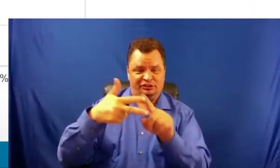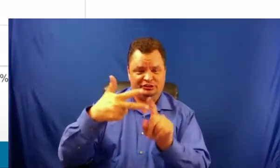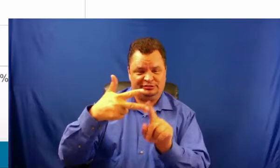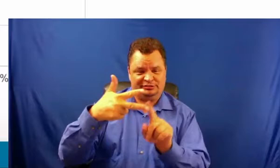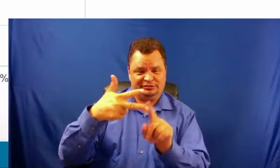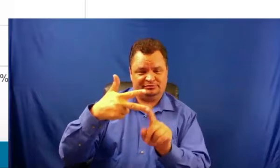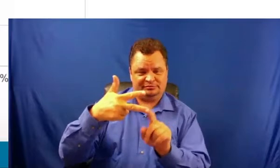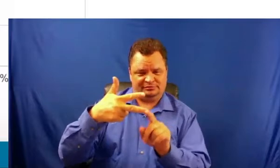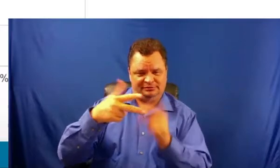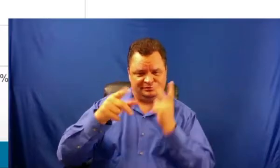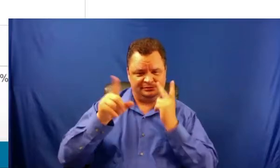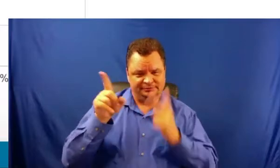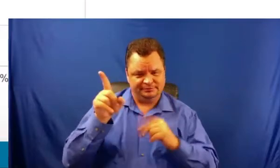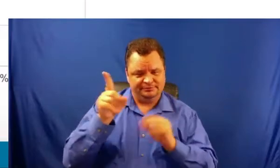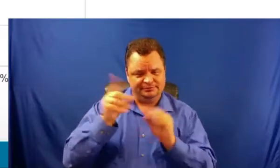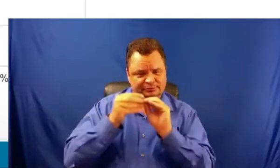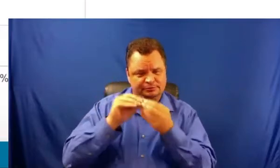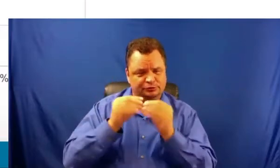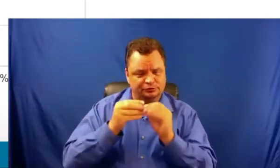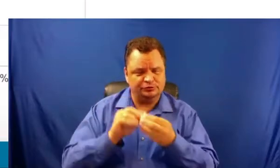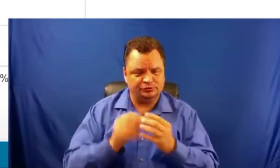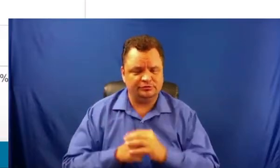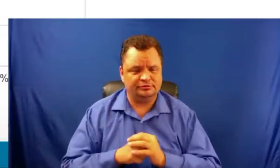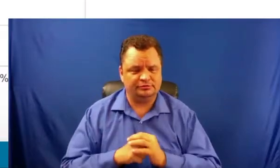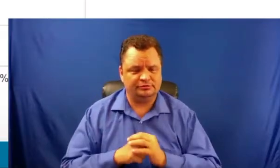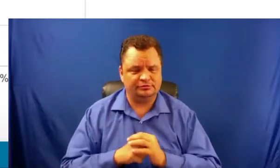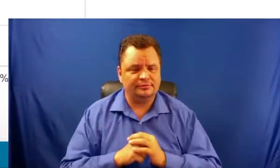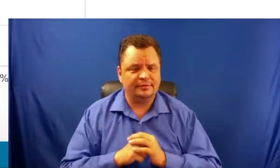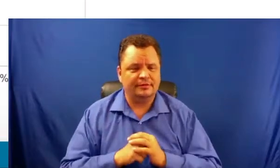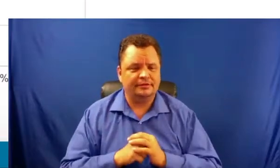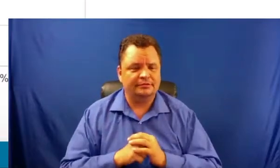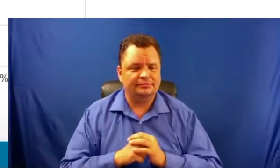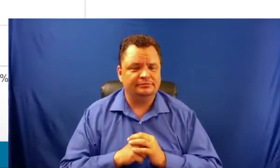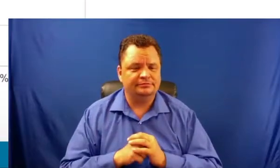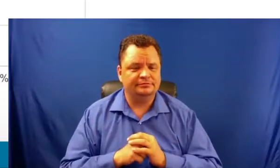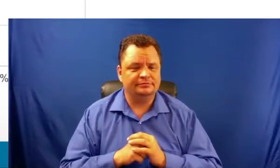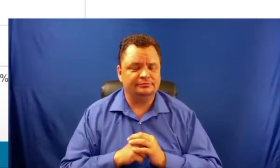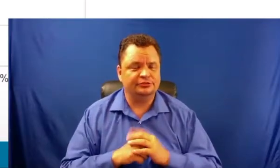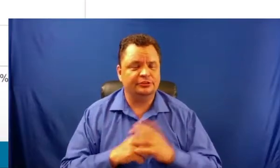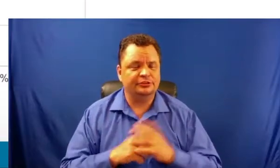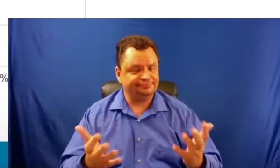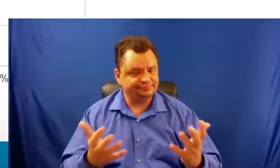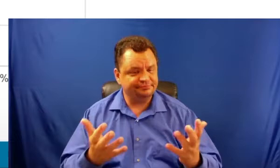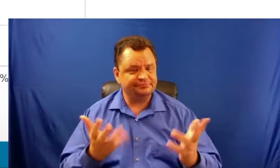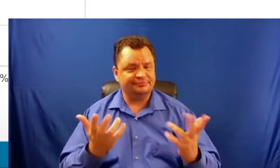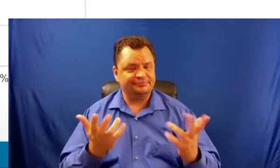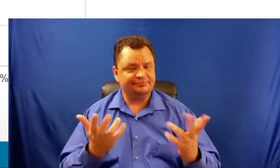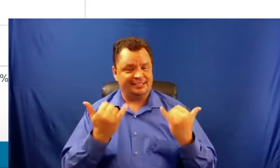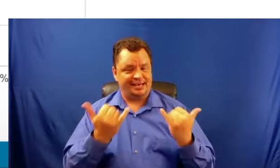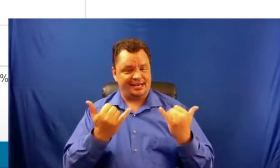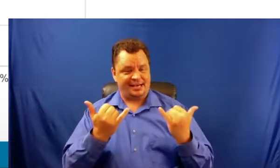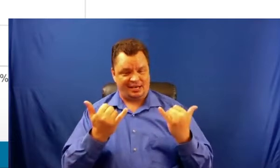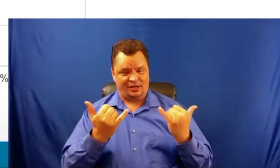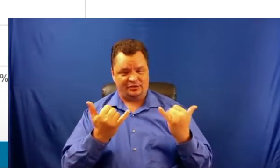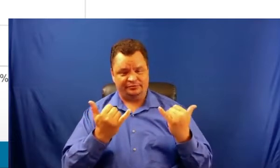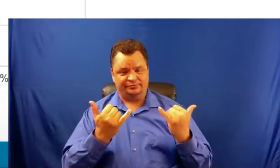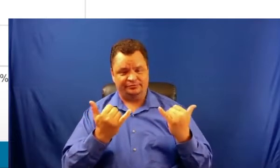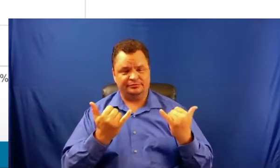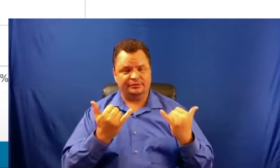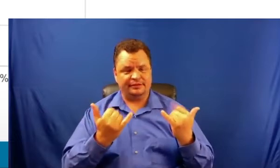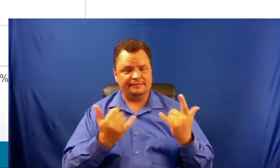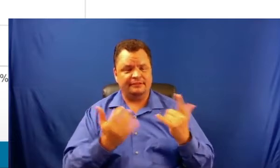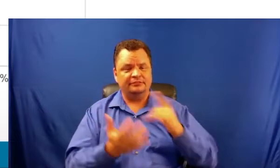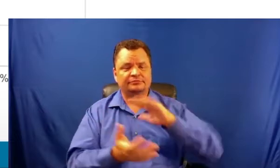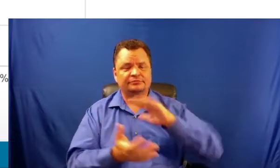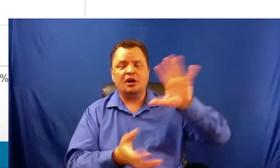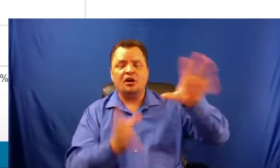top, you can see we've now fallen into the pack. We're the fifth in the pack now. Previously, we